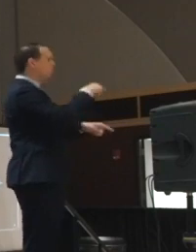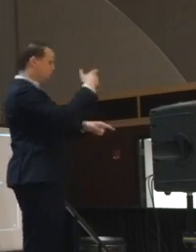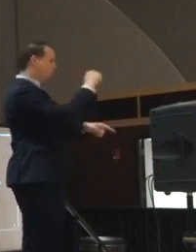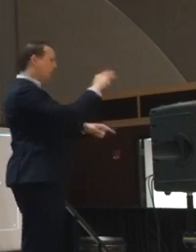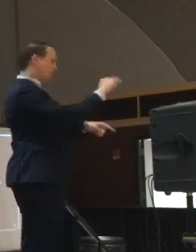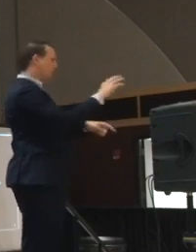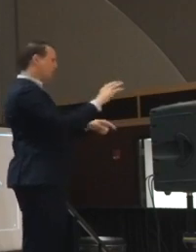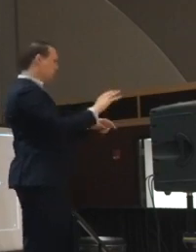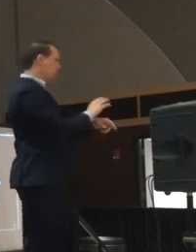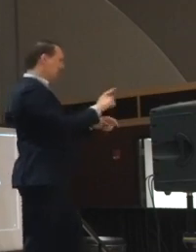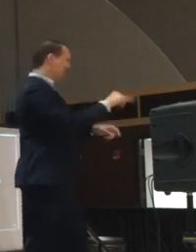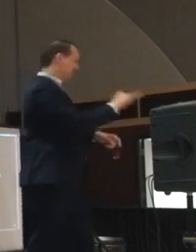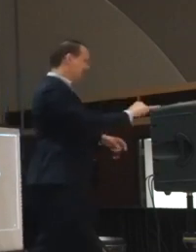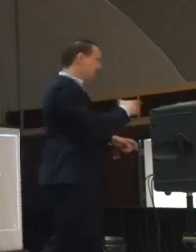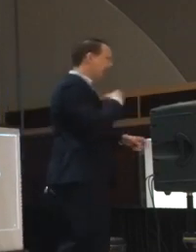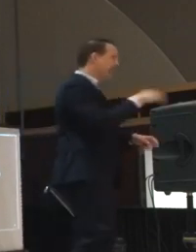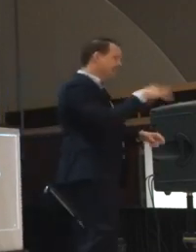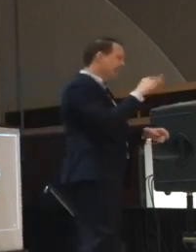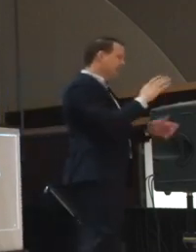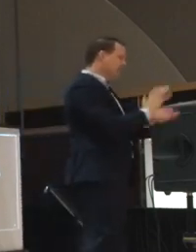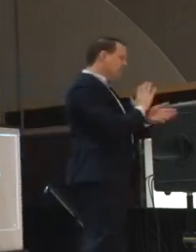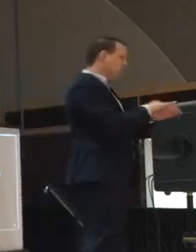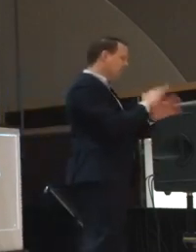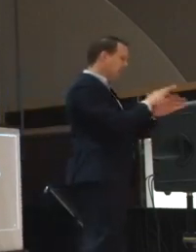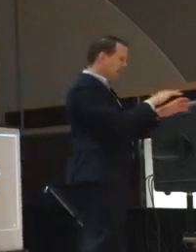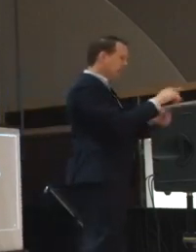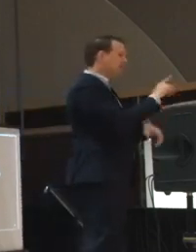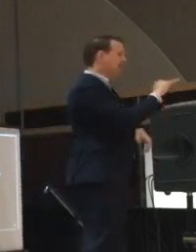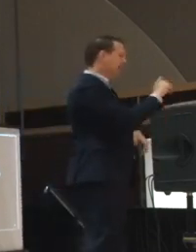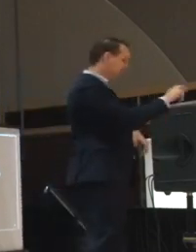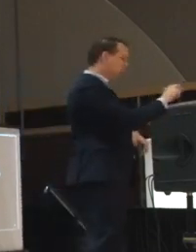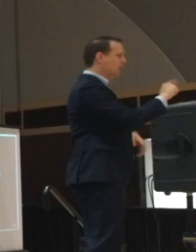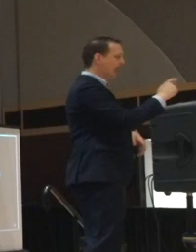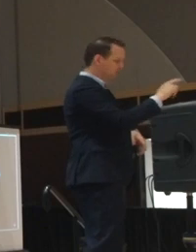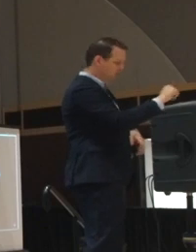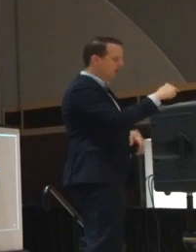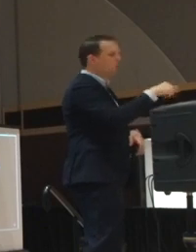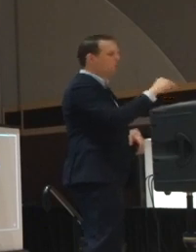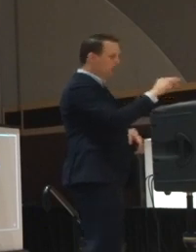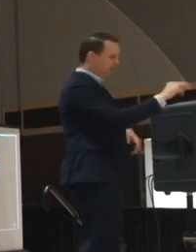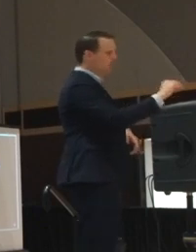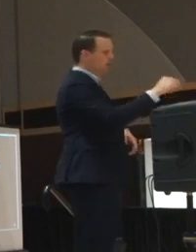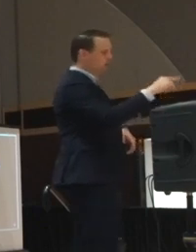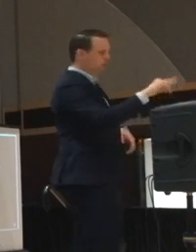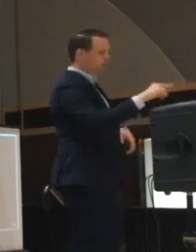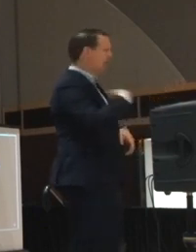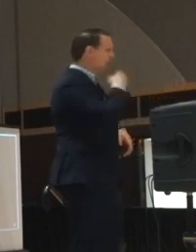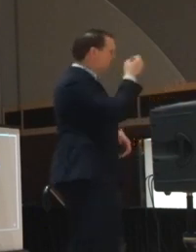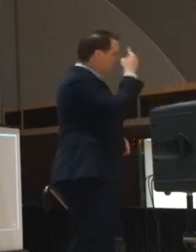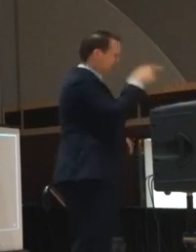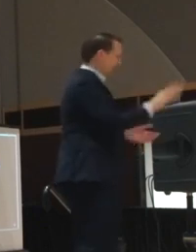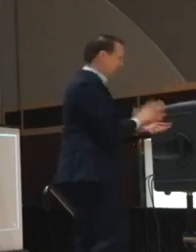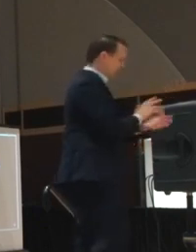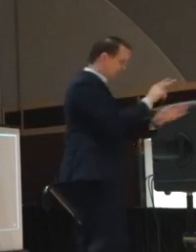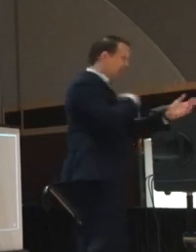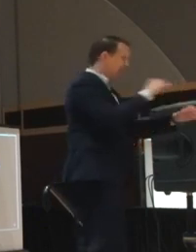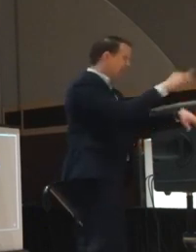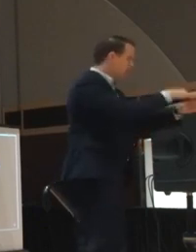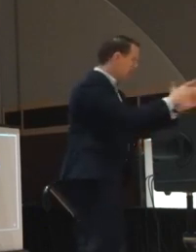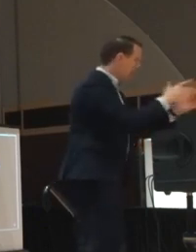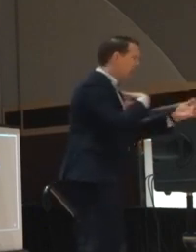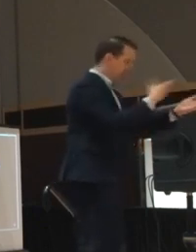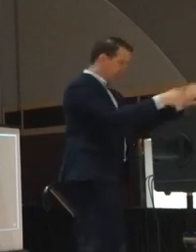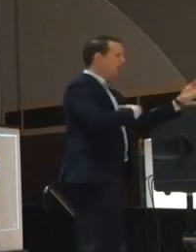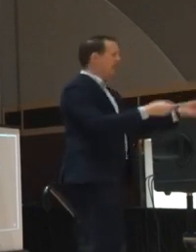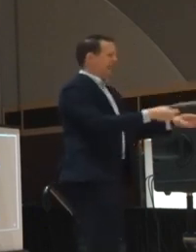can find this paper online. I type in linear algebra quantum computing. I don't understand this paper, but I could give